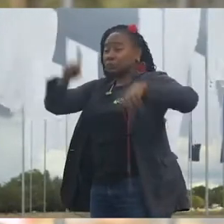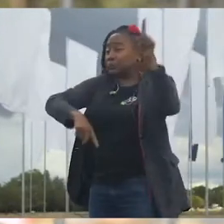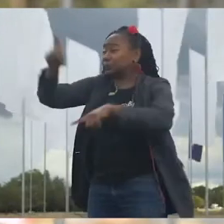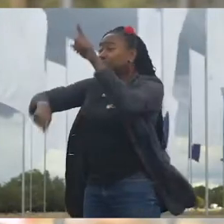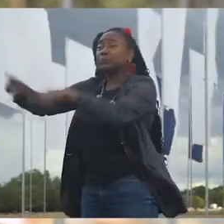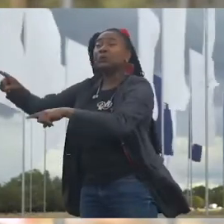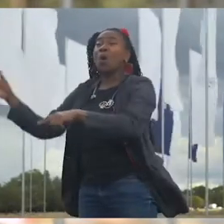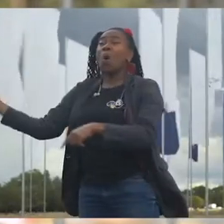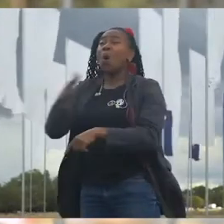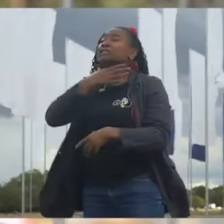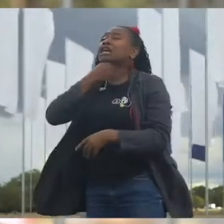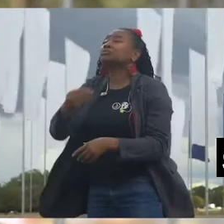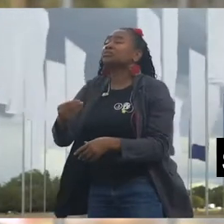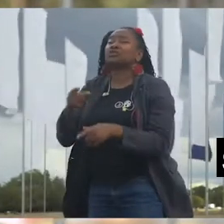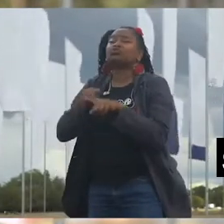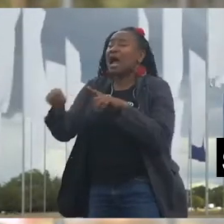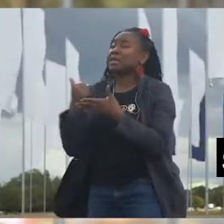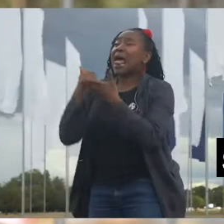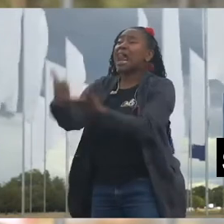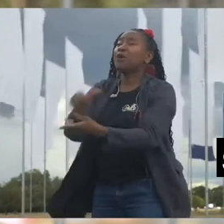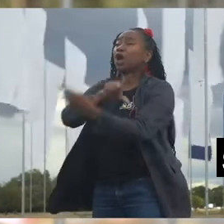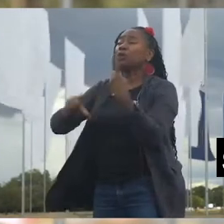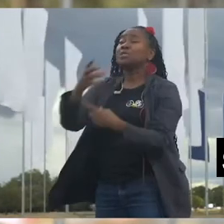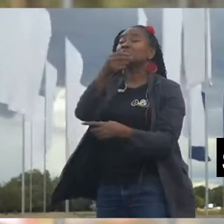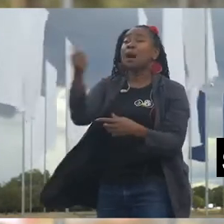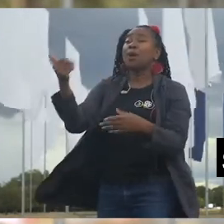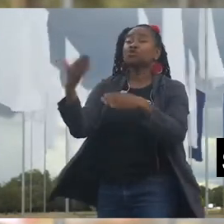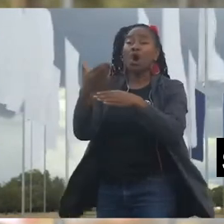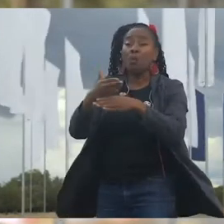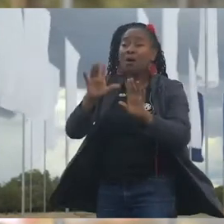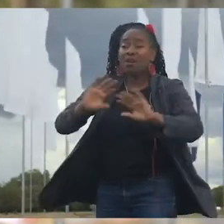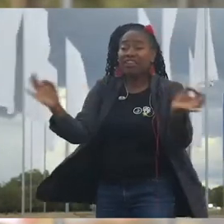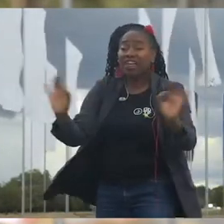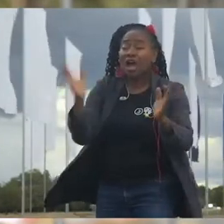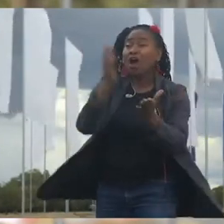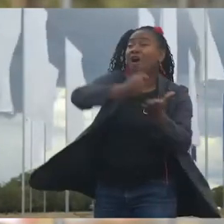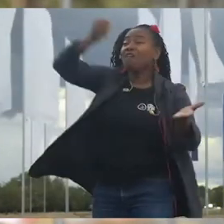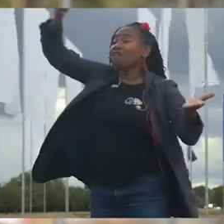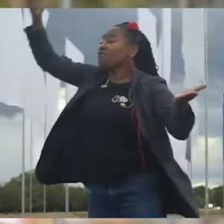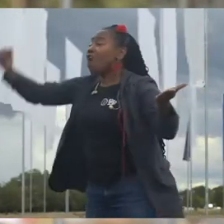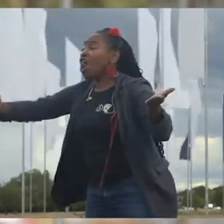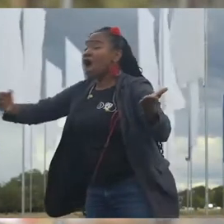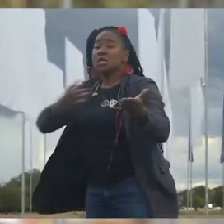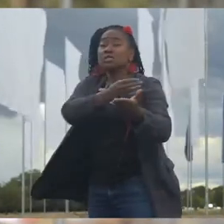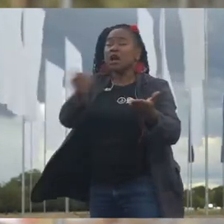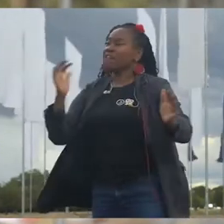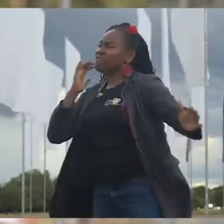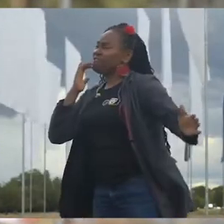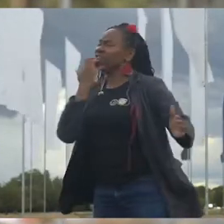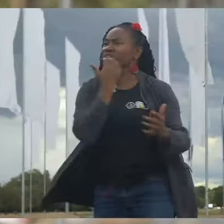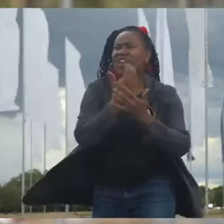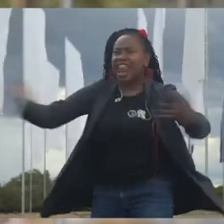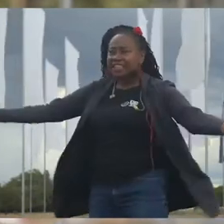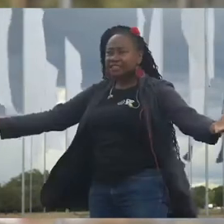for their community. Some were furloughed, some were fearful, but all were fearless in their determination to